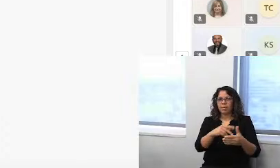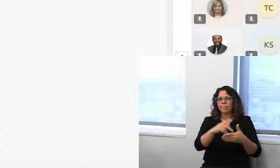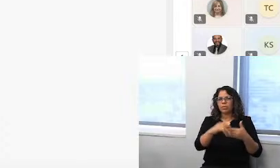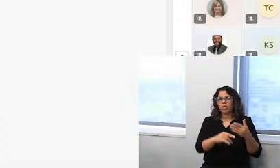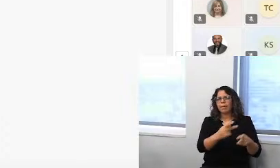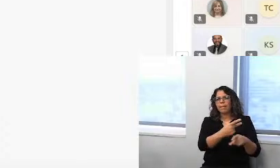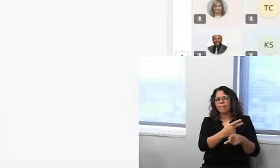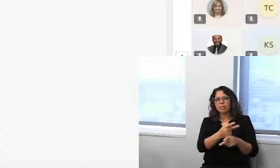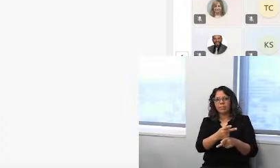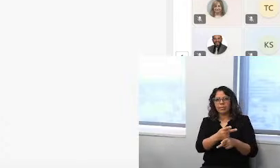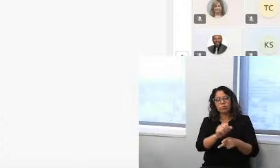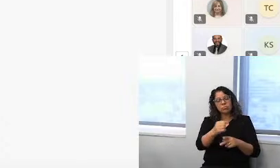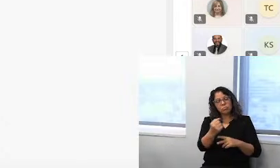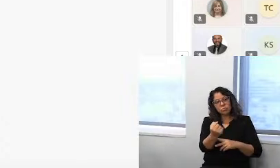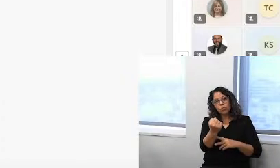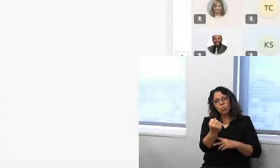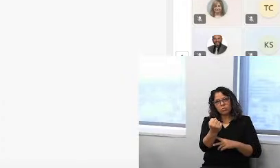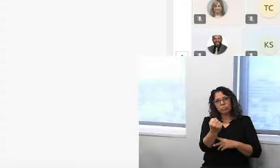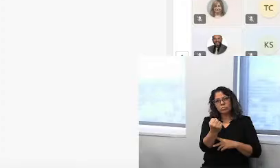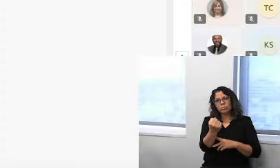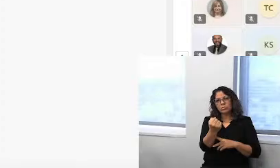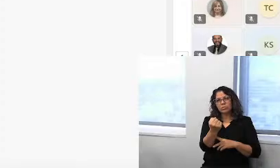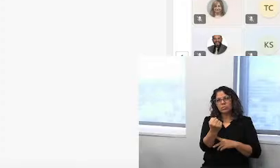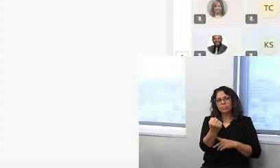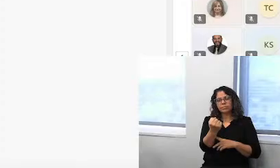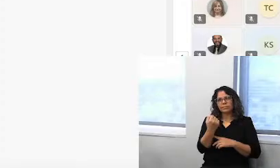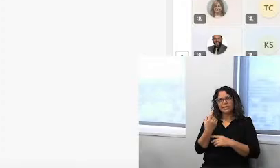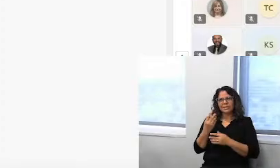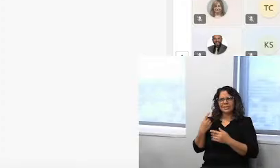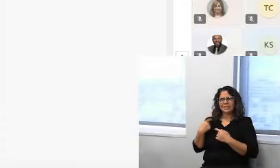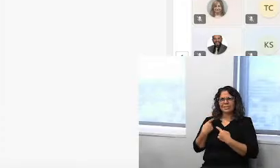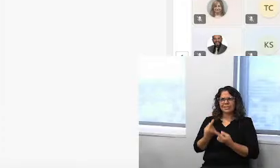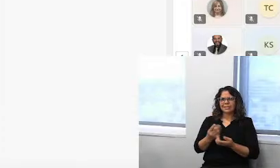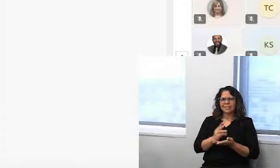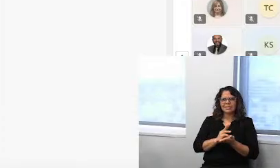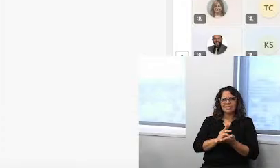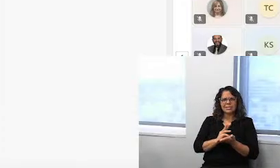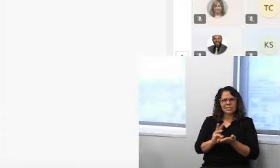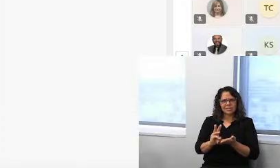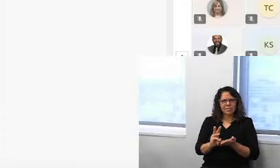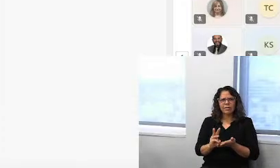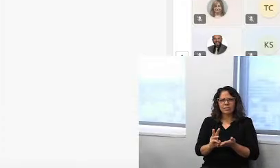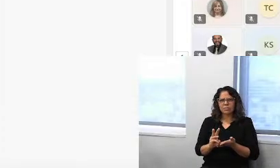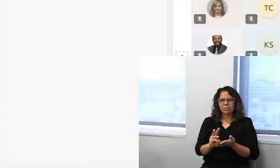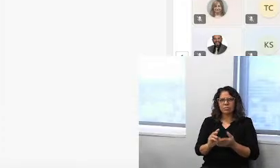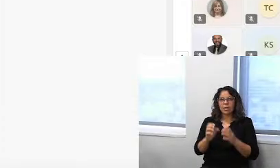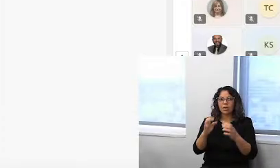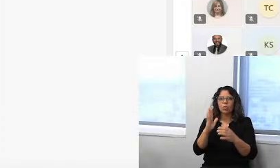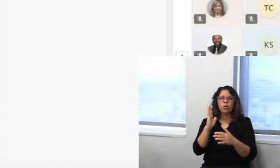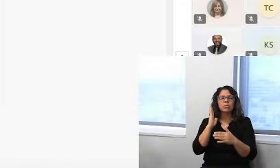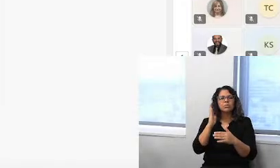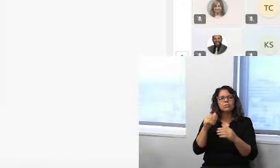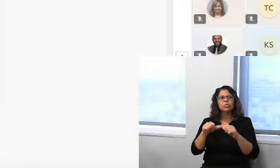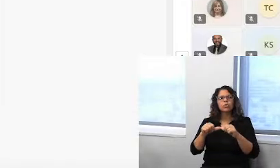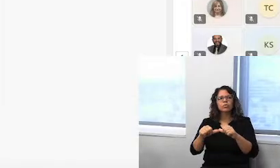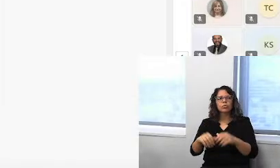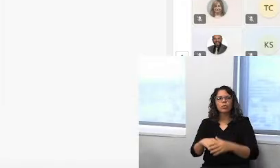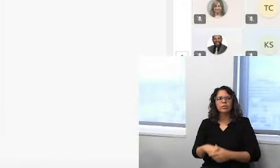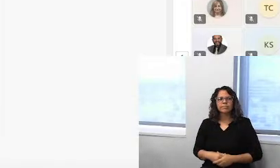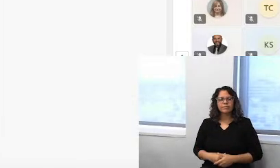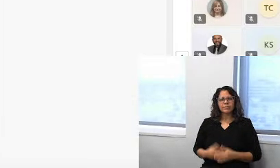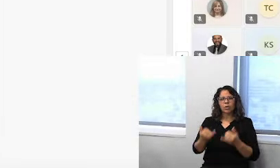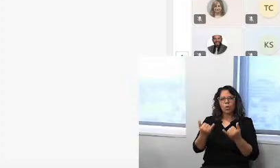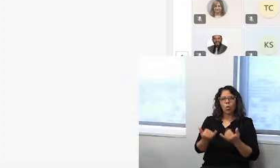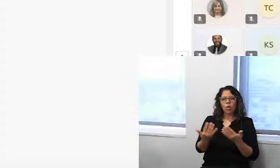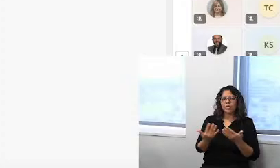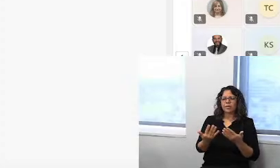weeks and is planned to be restarted again in January. Okay, today we spoke about the trenches and the interconnection work that